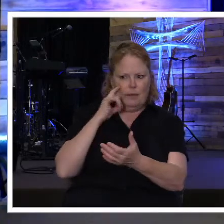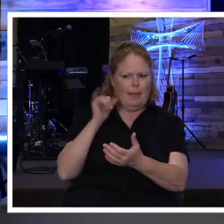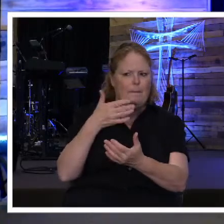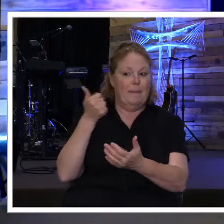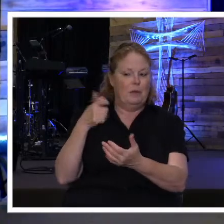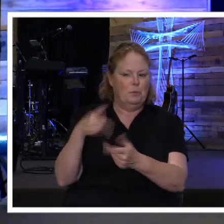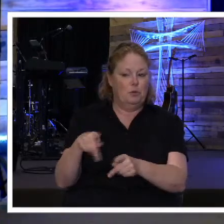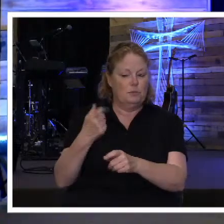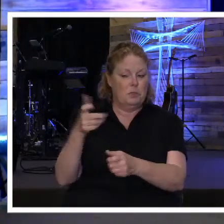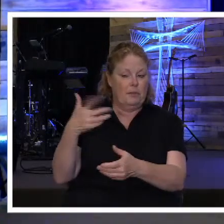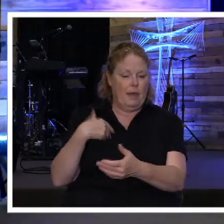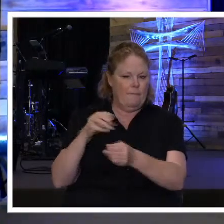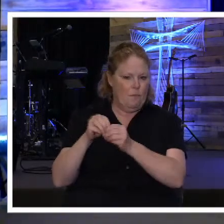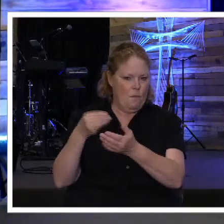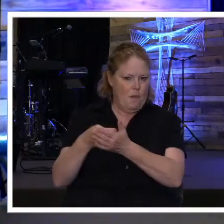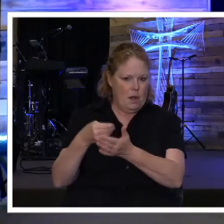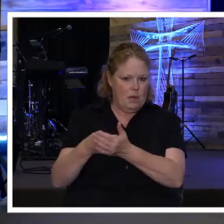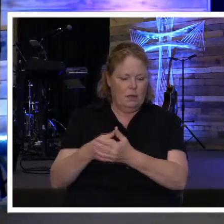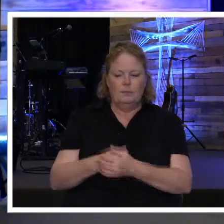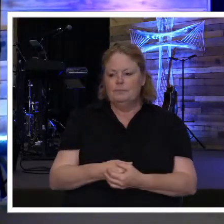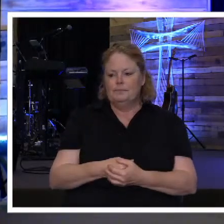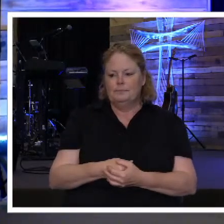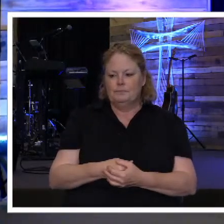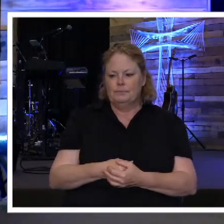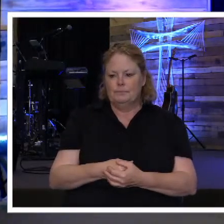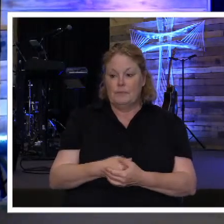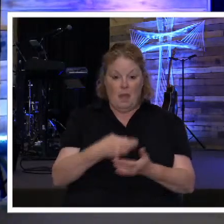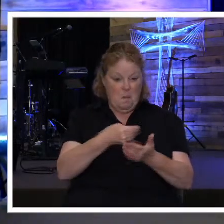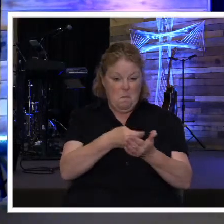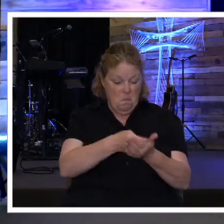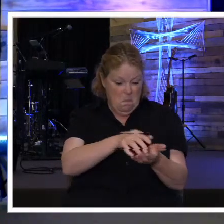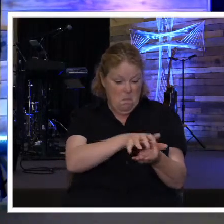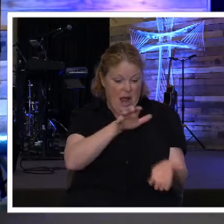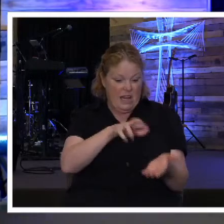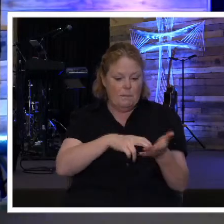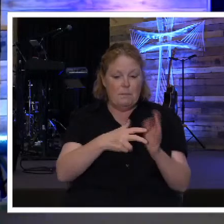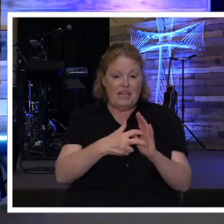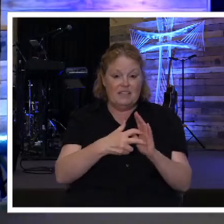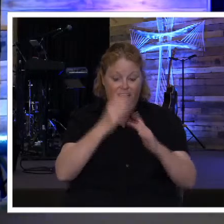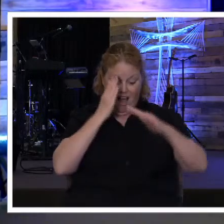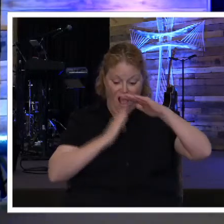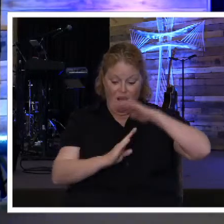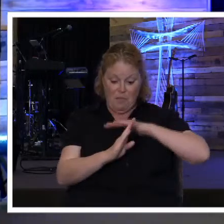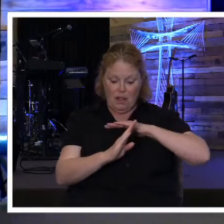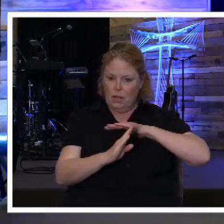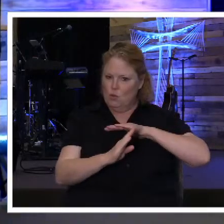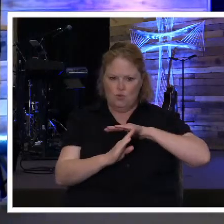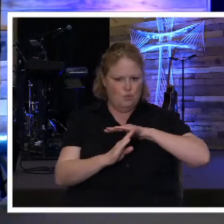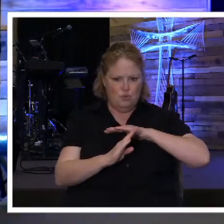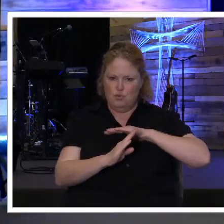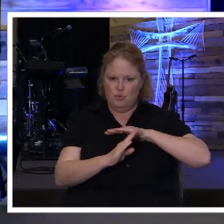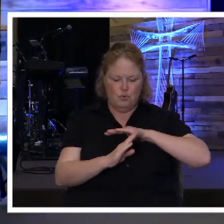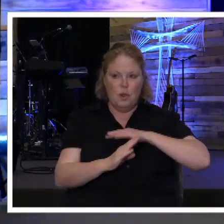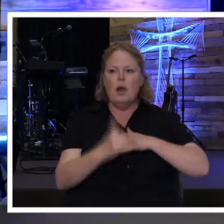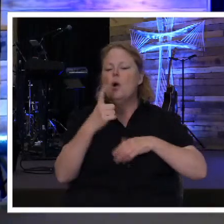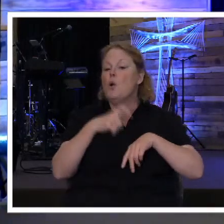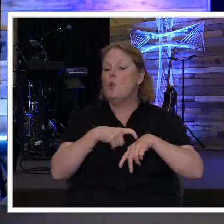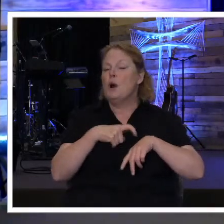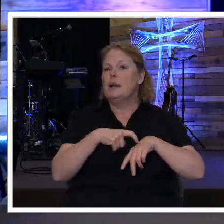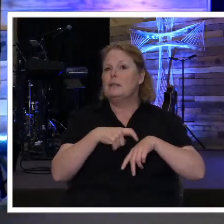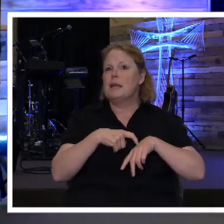Wealth can take your humility away. By virtue of an office that I served in before I was the pastor of this church,